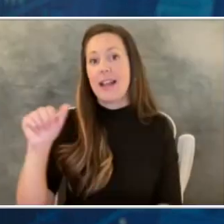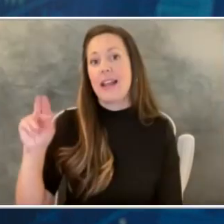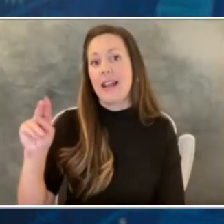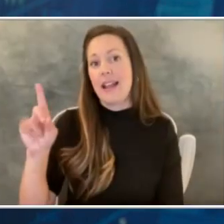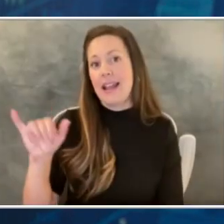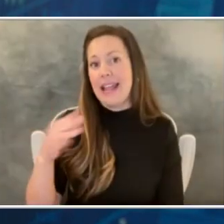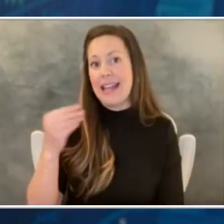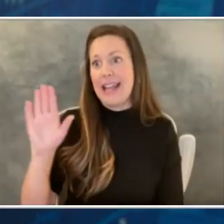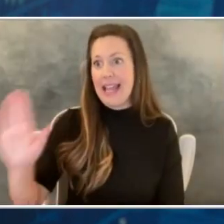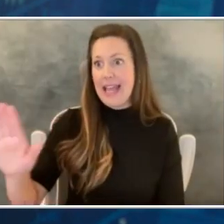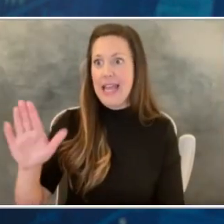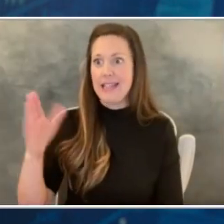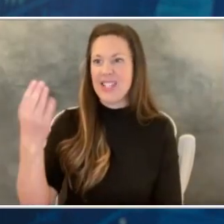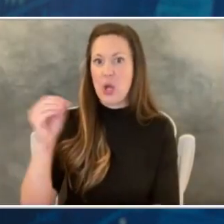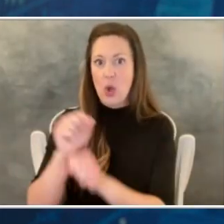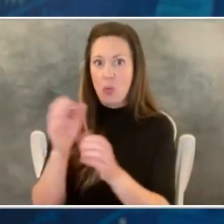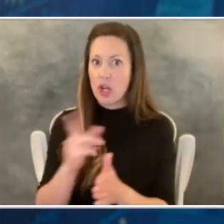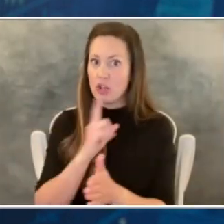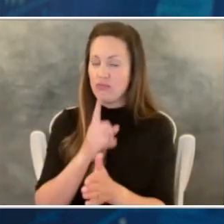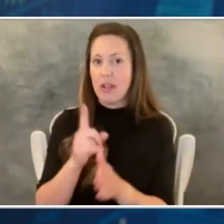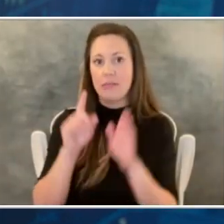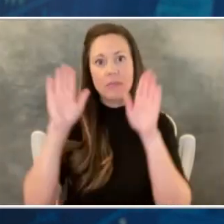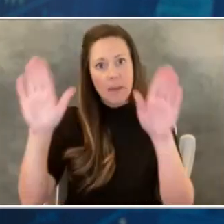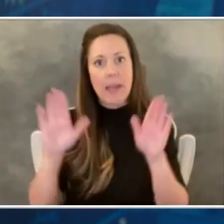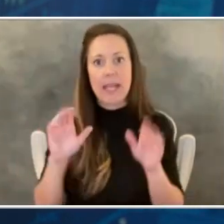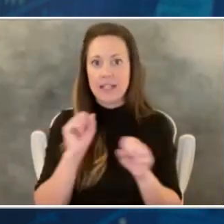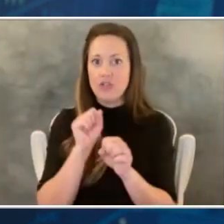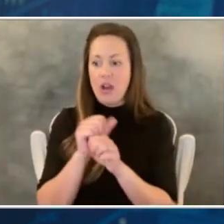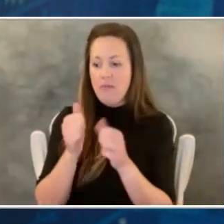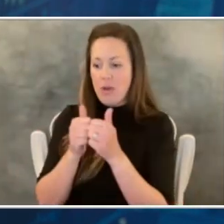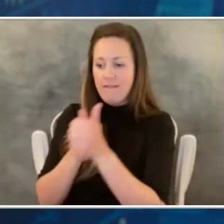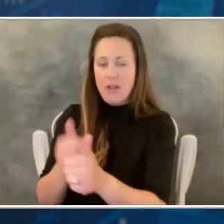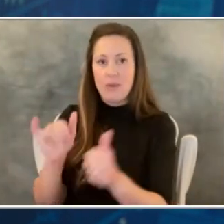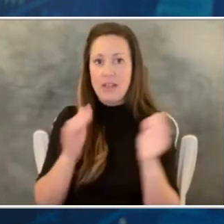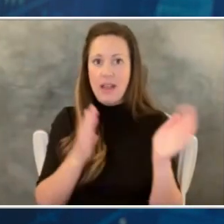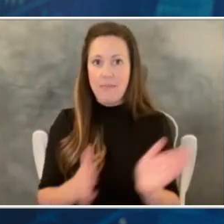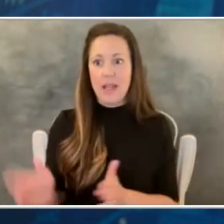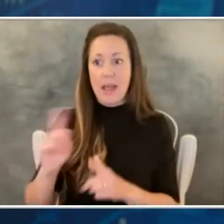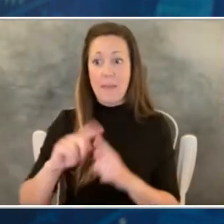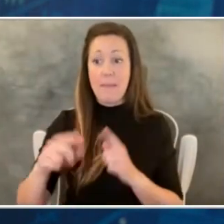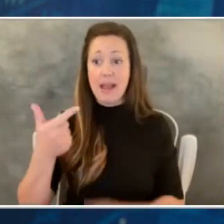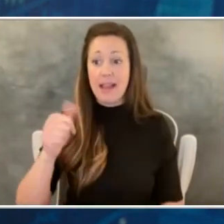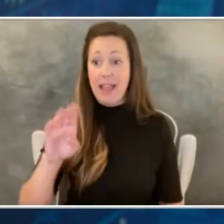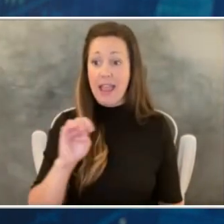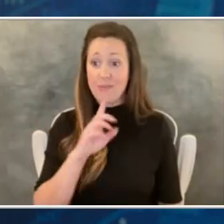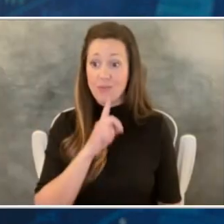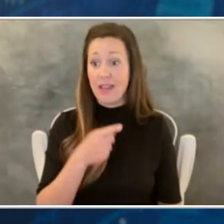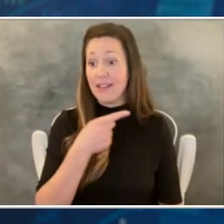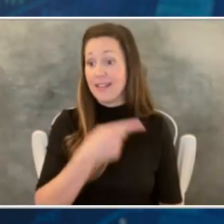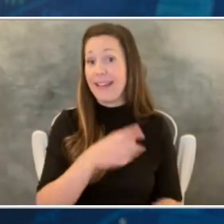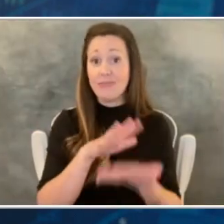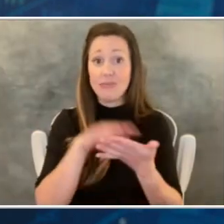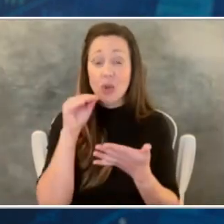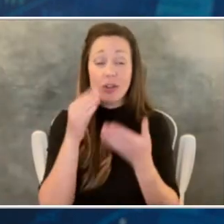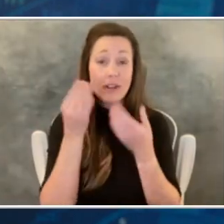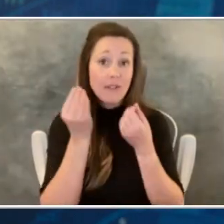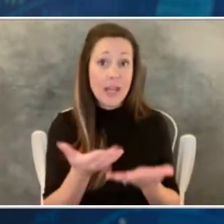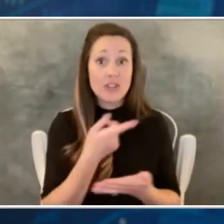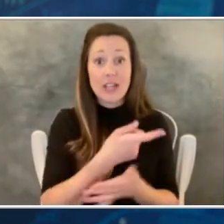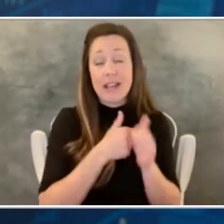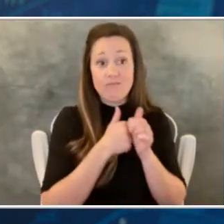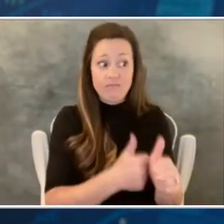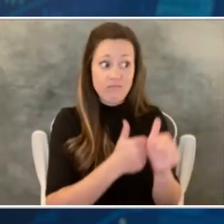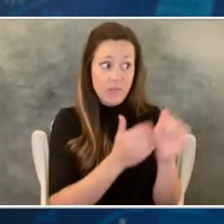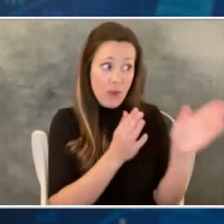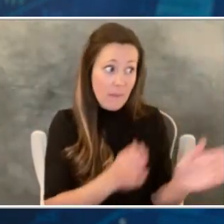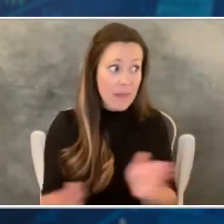of kind of adhering to that, and that was one of the strengths for Gabe. I mean, Gabe just kind of took it, he digested the information, and he stuck exactly to the plan